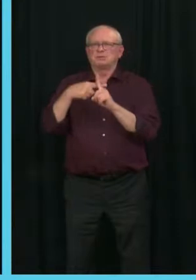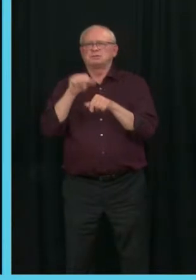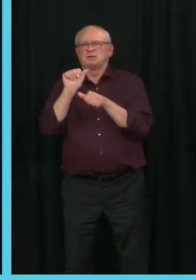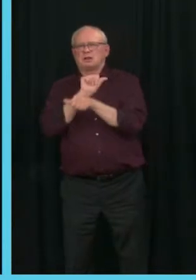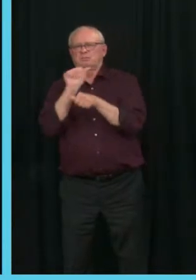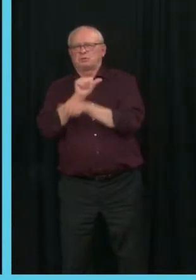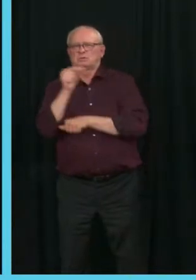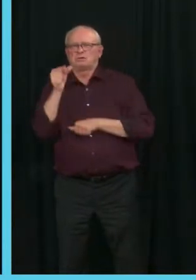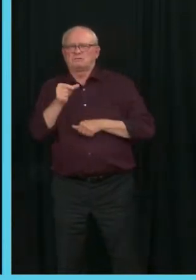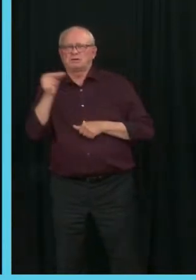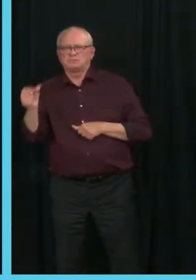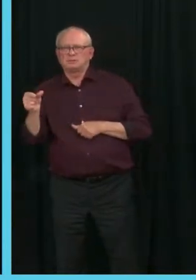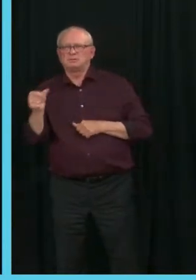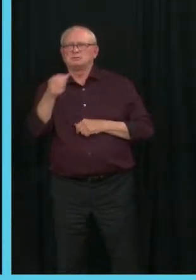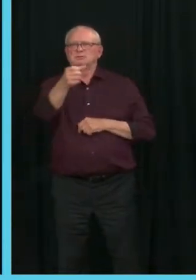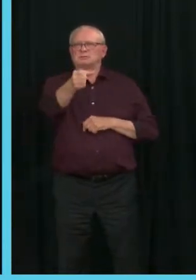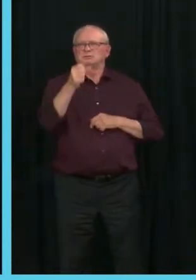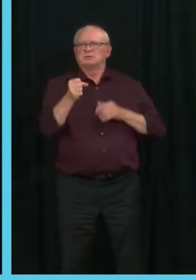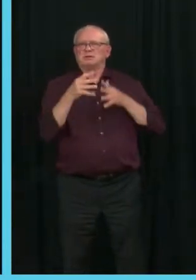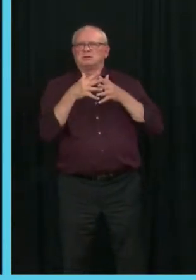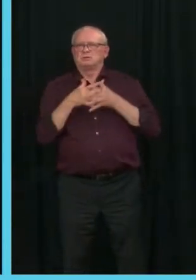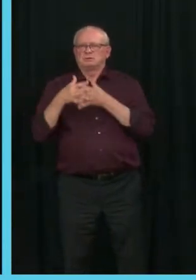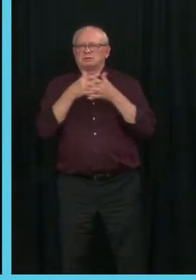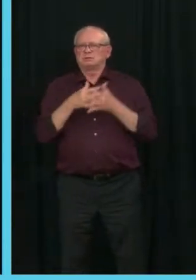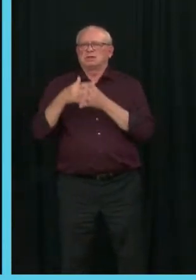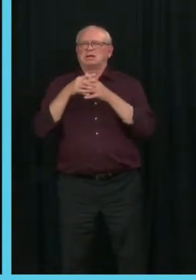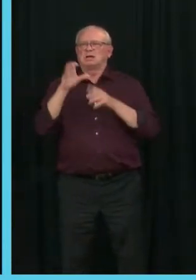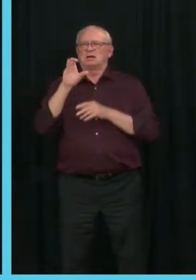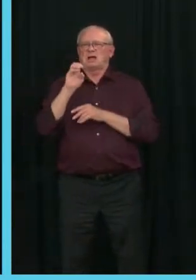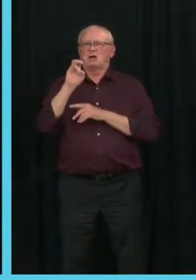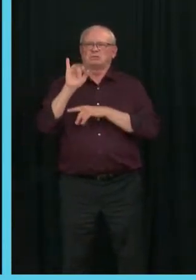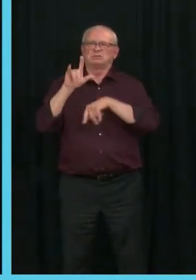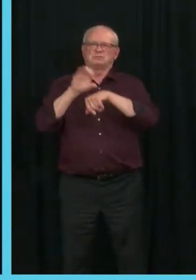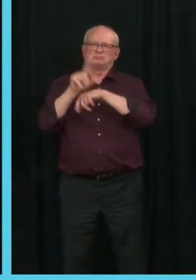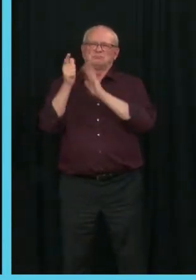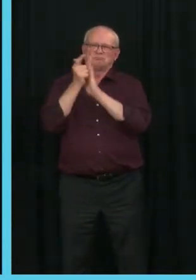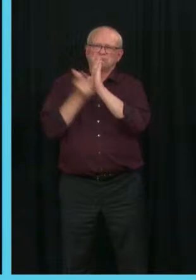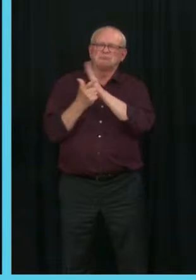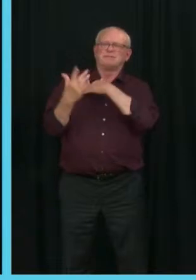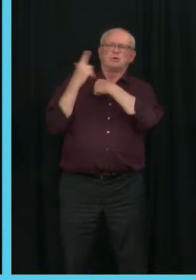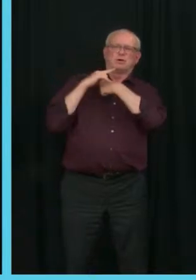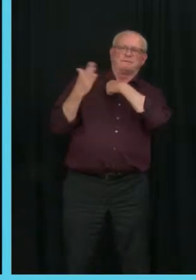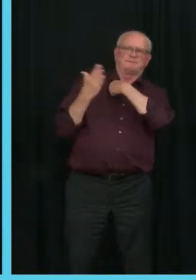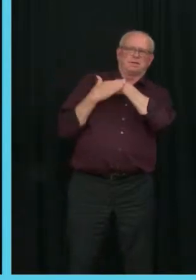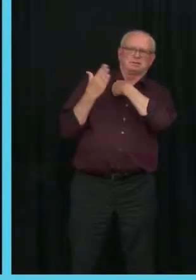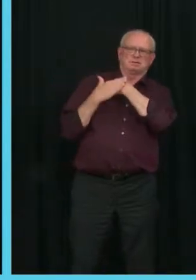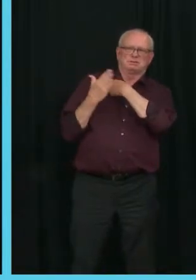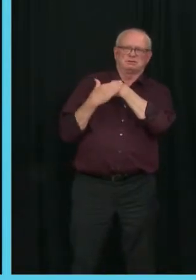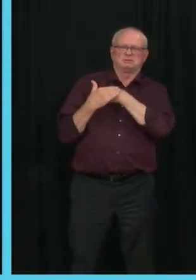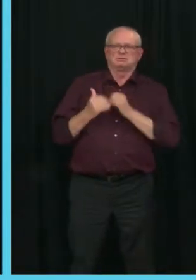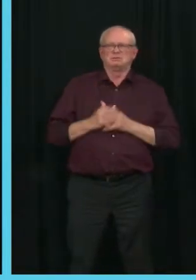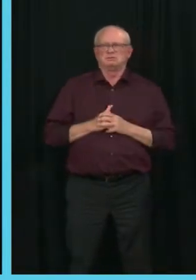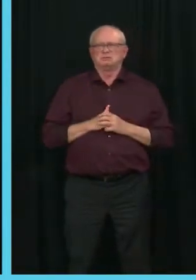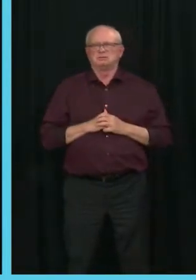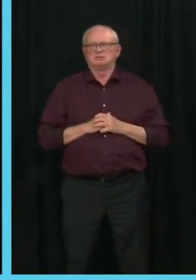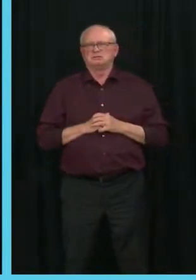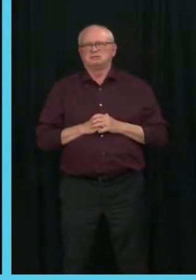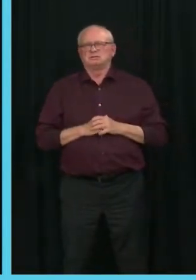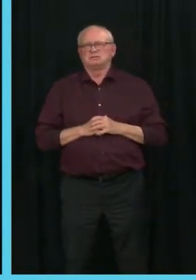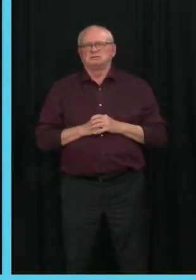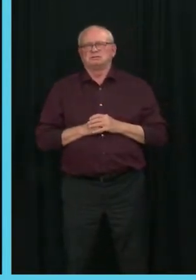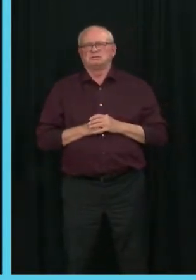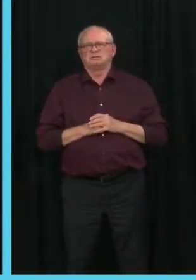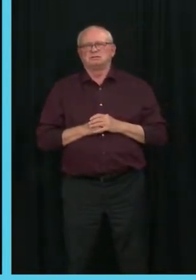counsel since the beginning of the year to advise us on those options. I'll note that under the NAFTA